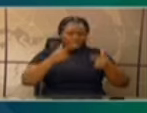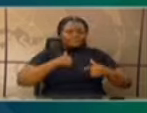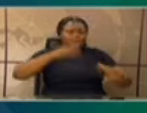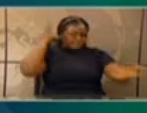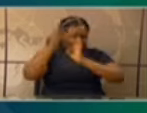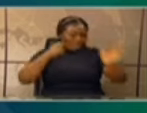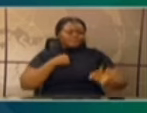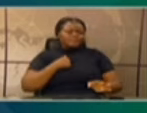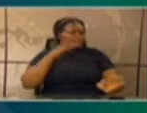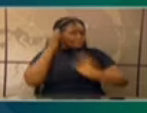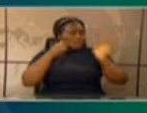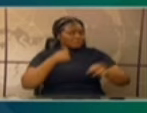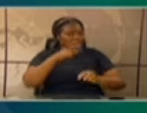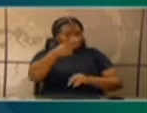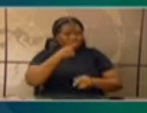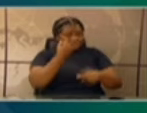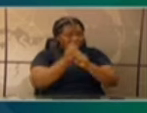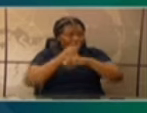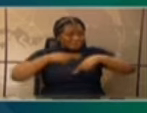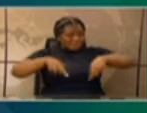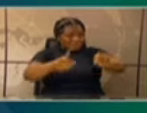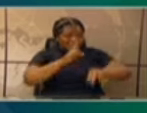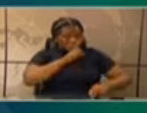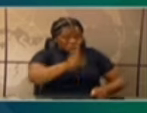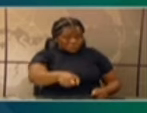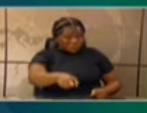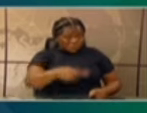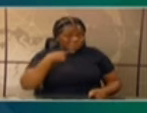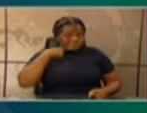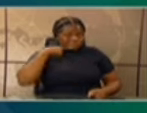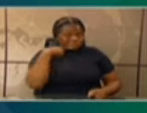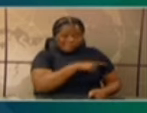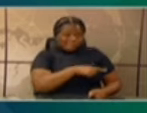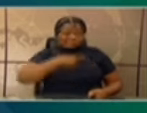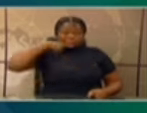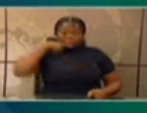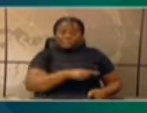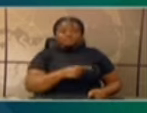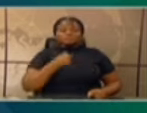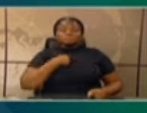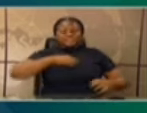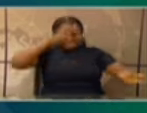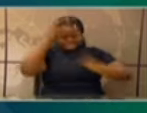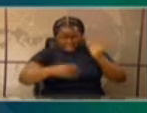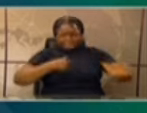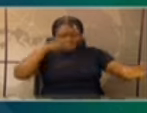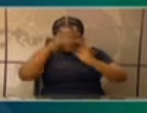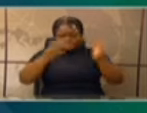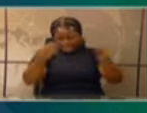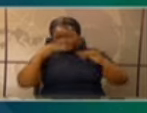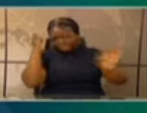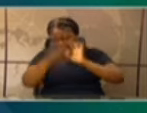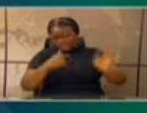my, yeah. Oh, say, woman, and I hear a queen baby, Wagana. This one, I am daring you.